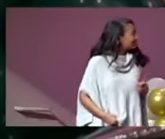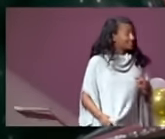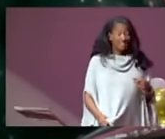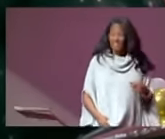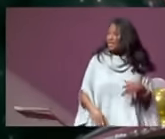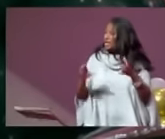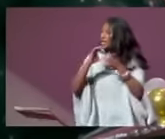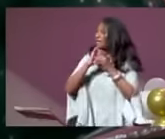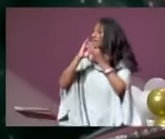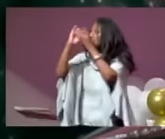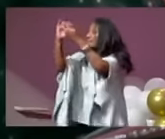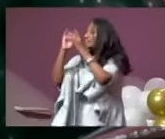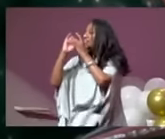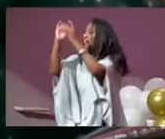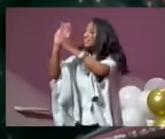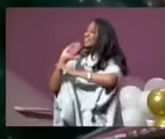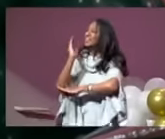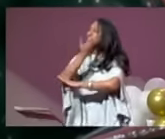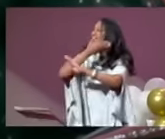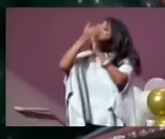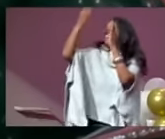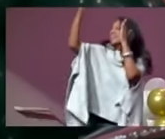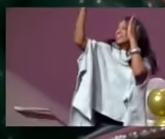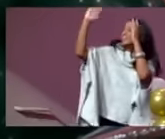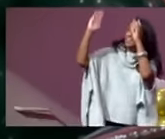It belongs to our God.